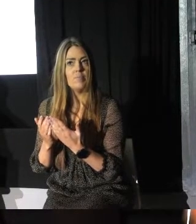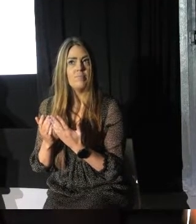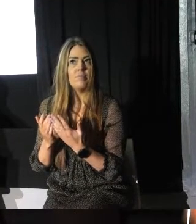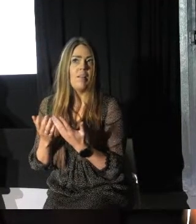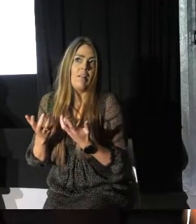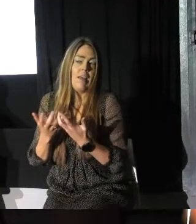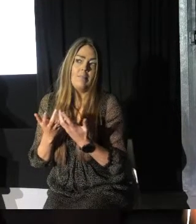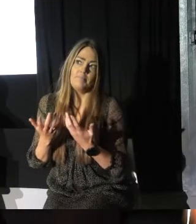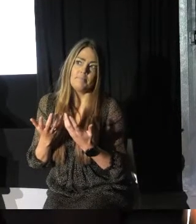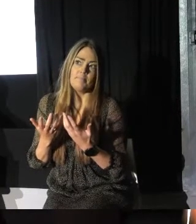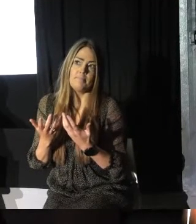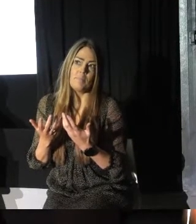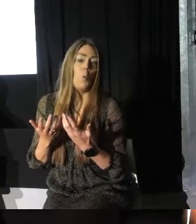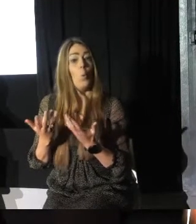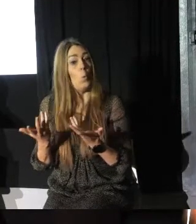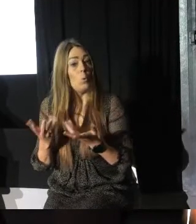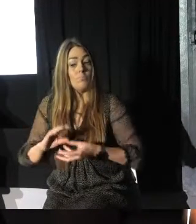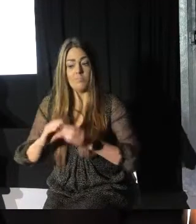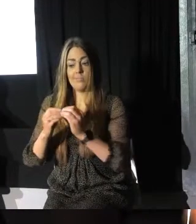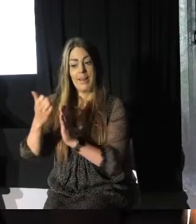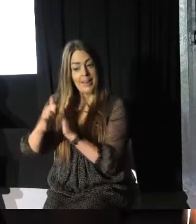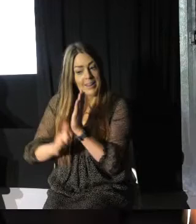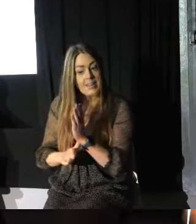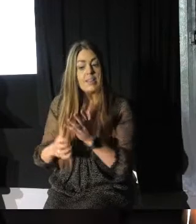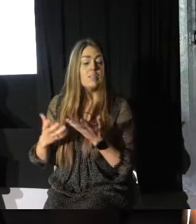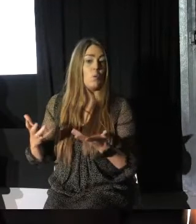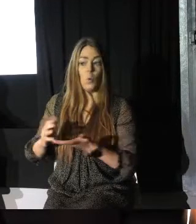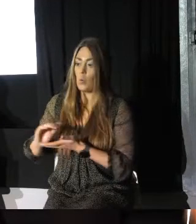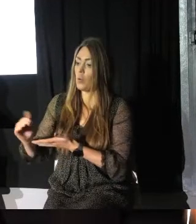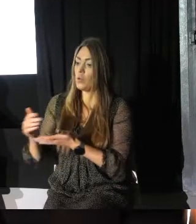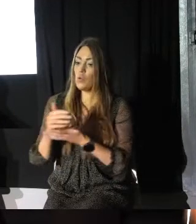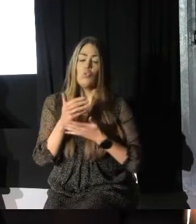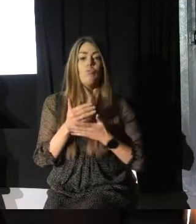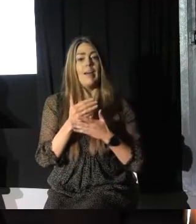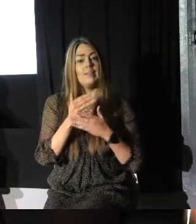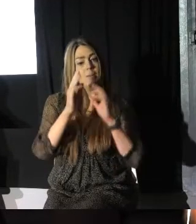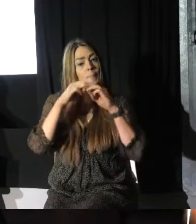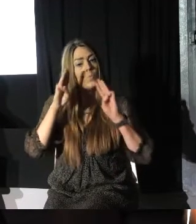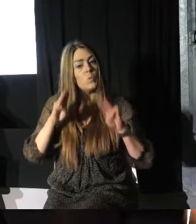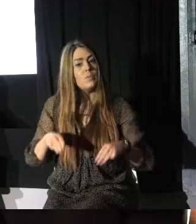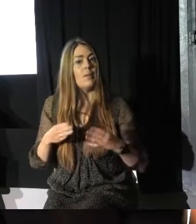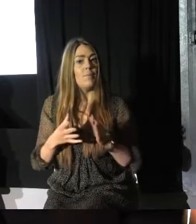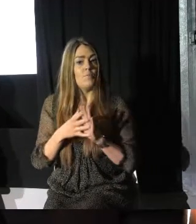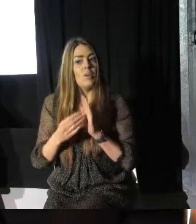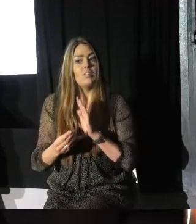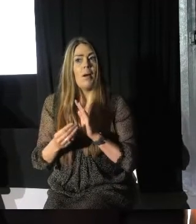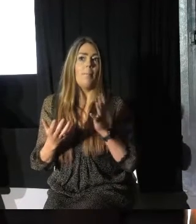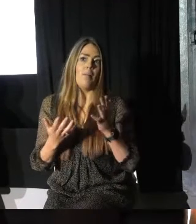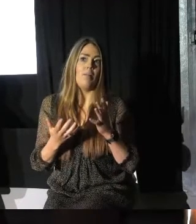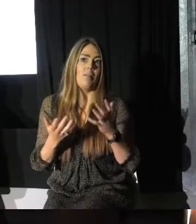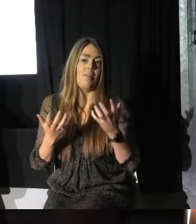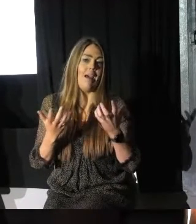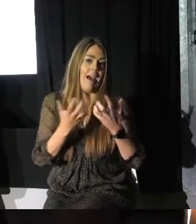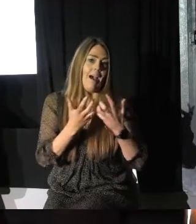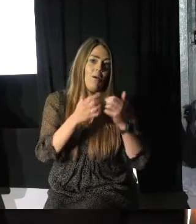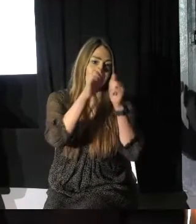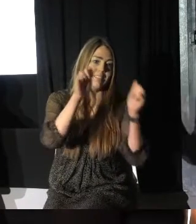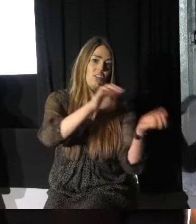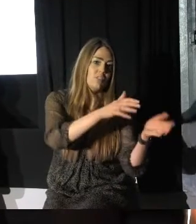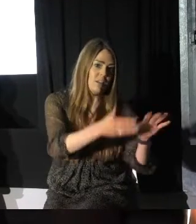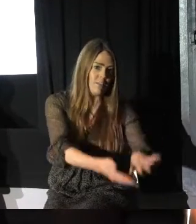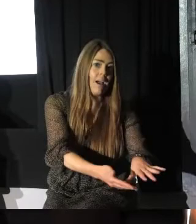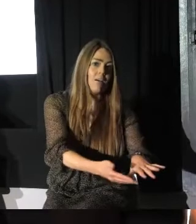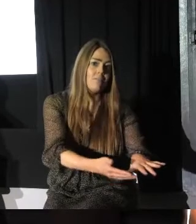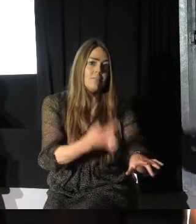were, or indeed make a list, or curate a museum as if one were tearing down a statue. And that's what